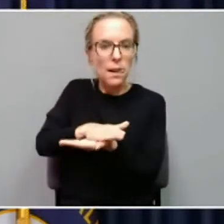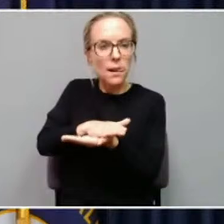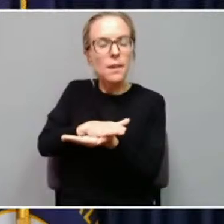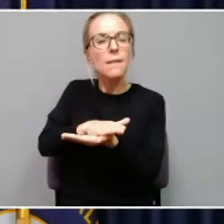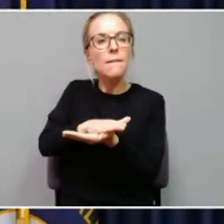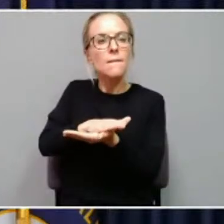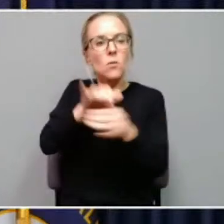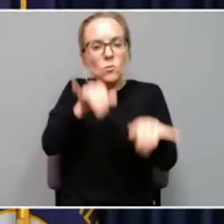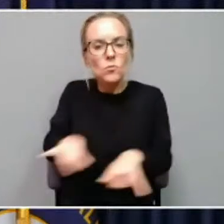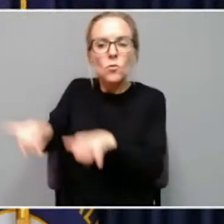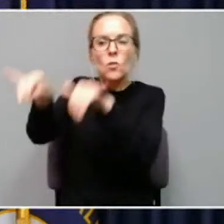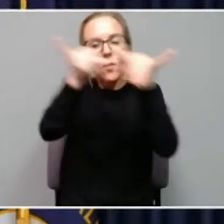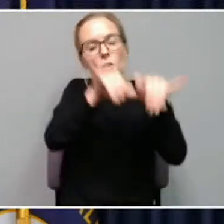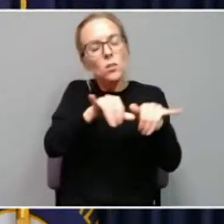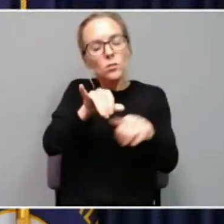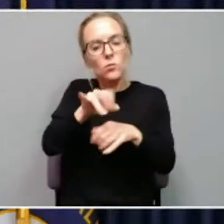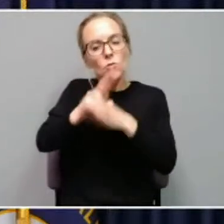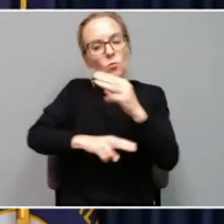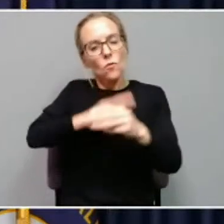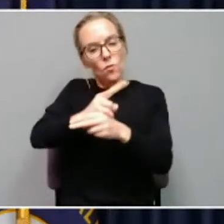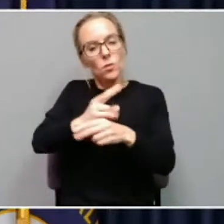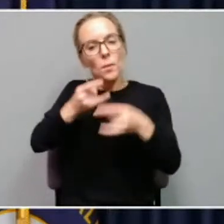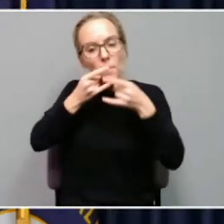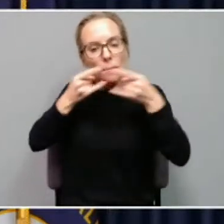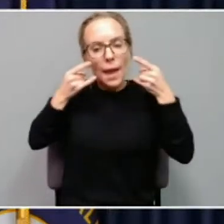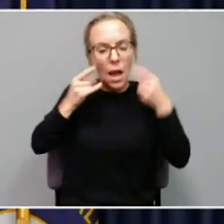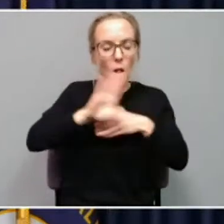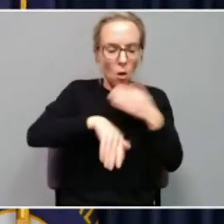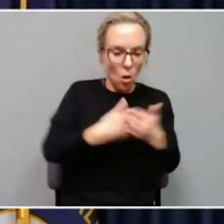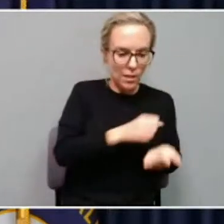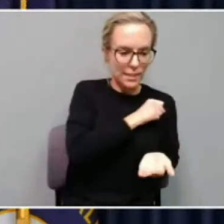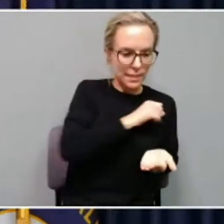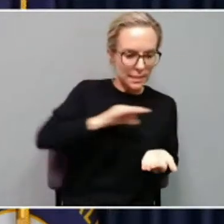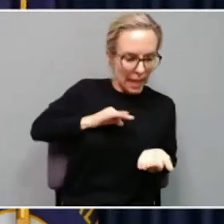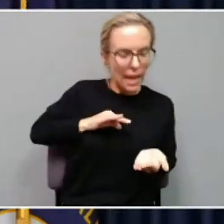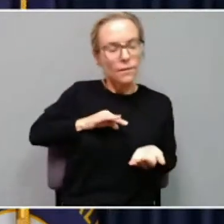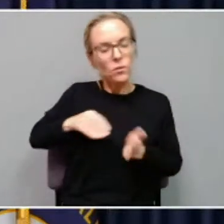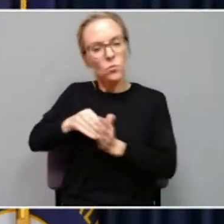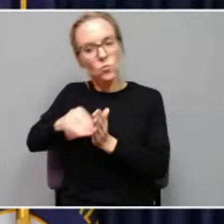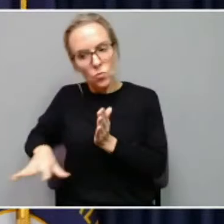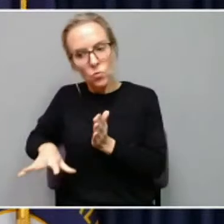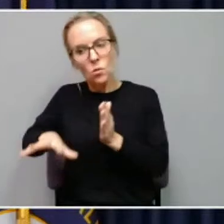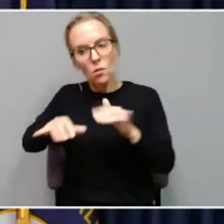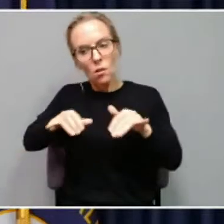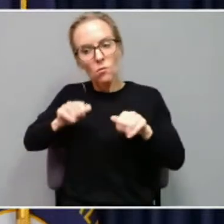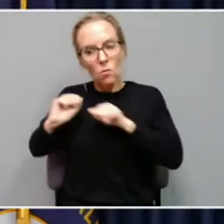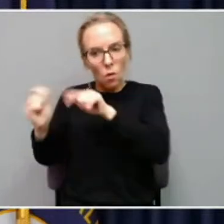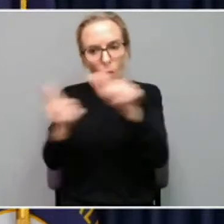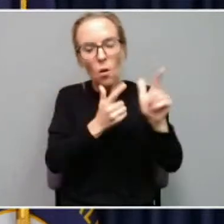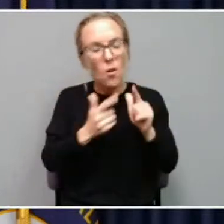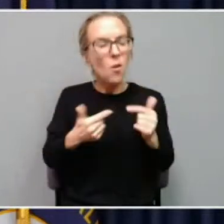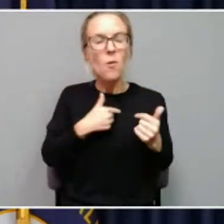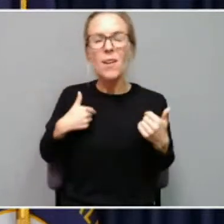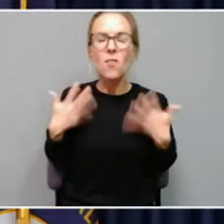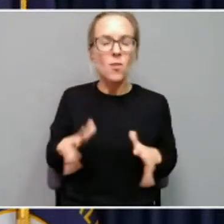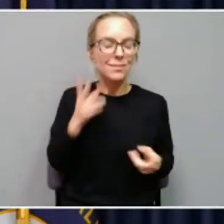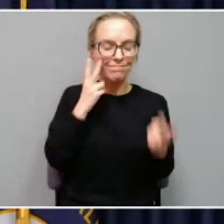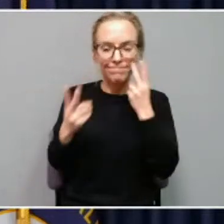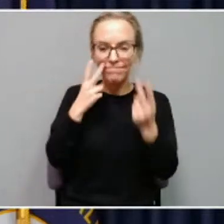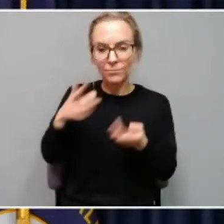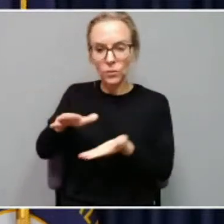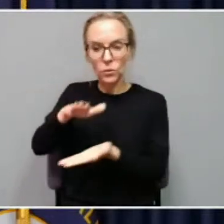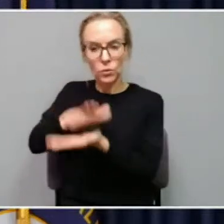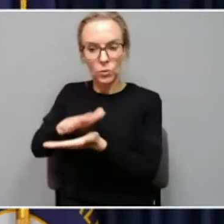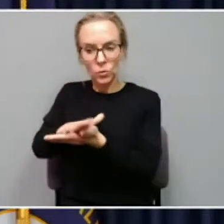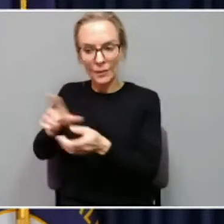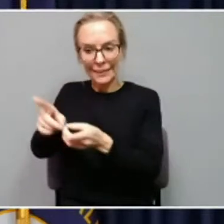universally mask all staff and students. We have seen school districts get hit and hit